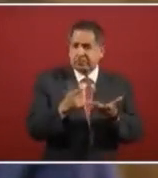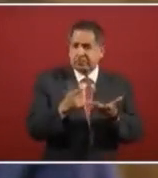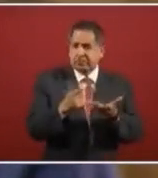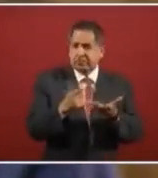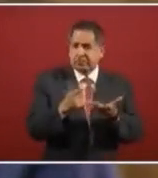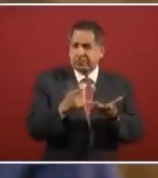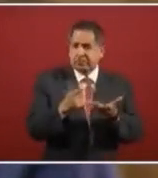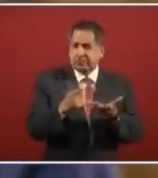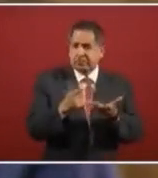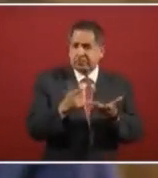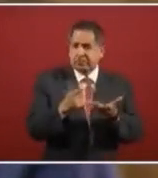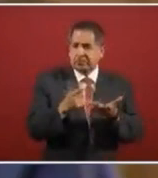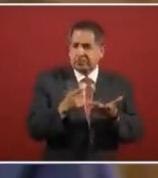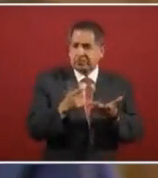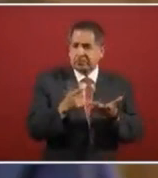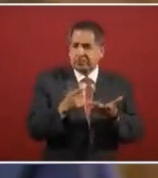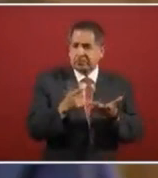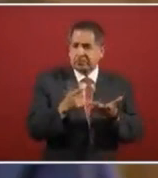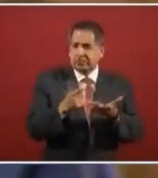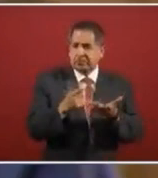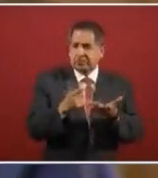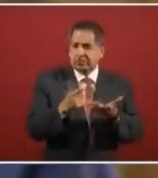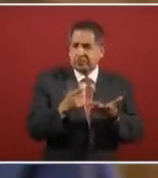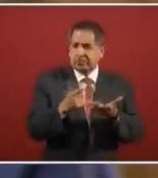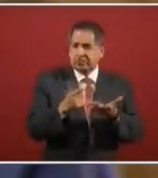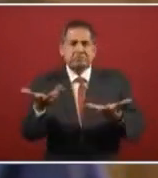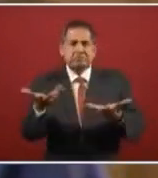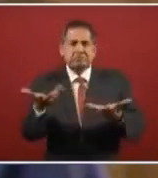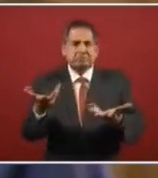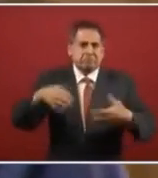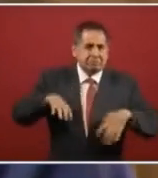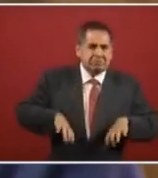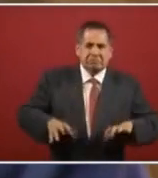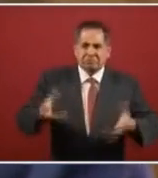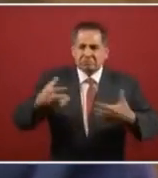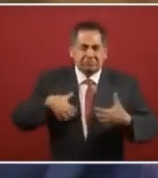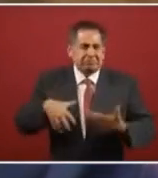that the simple accumulation of riches